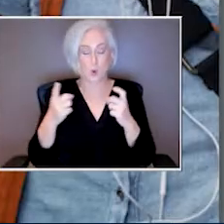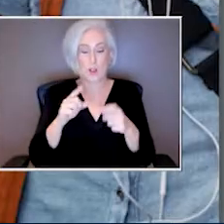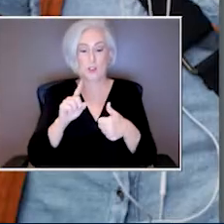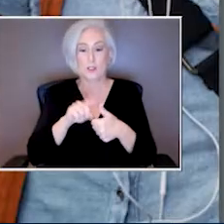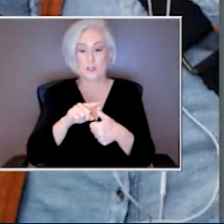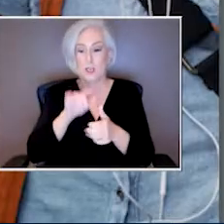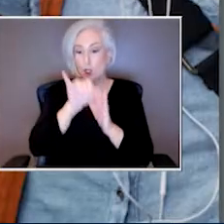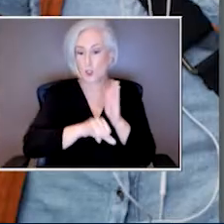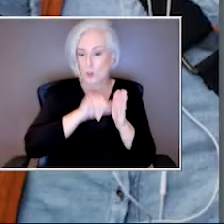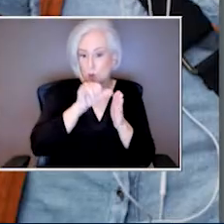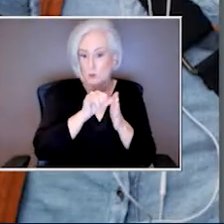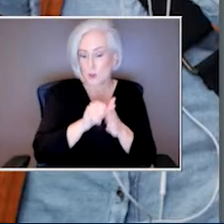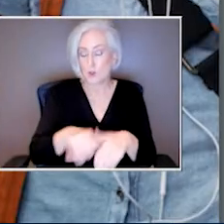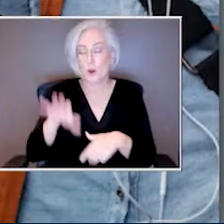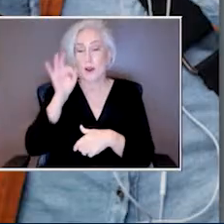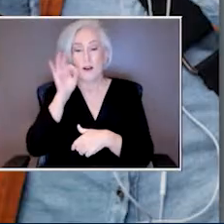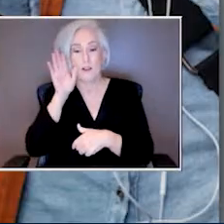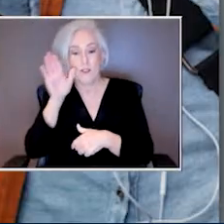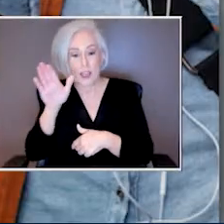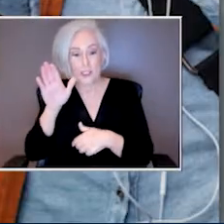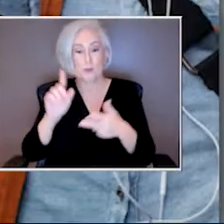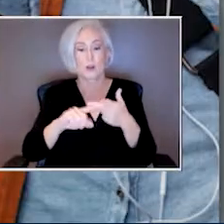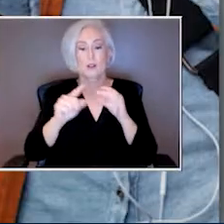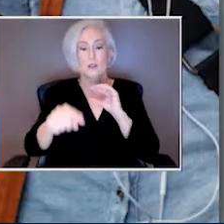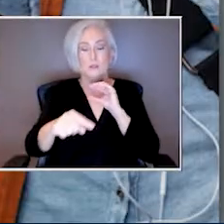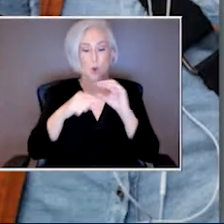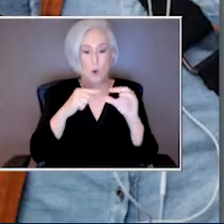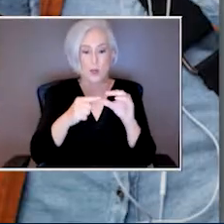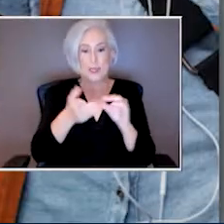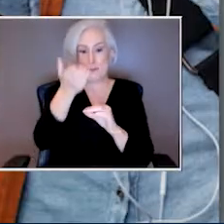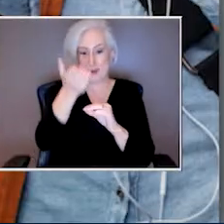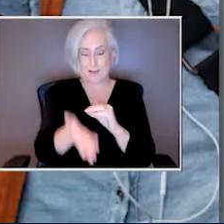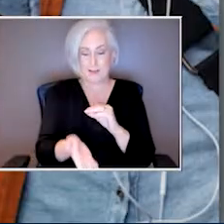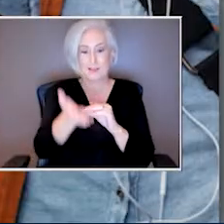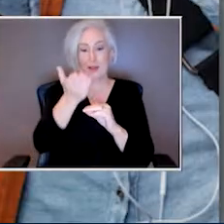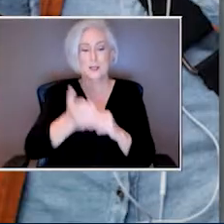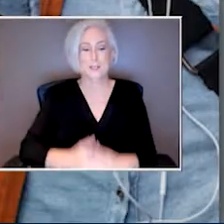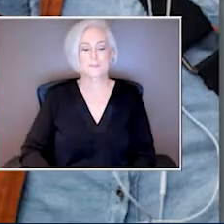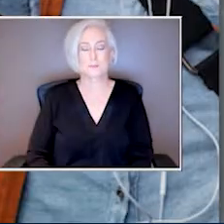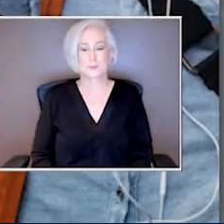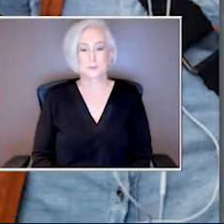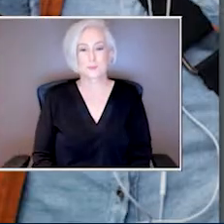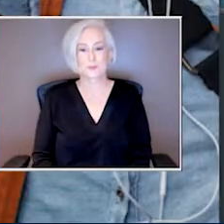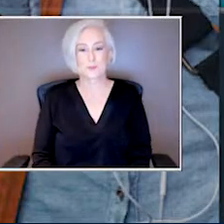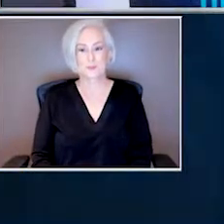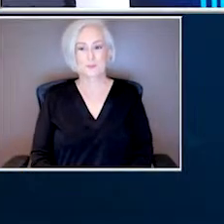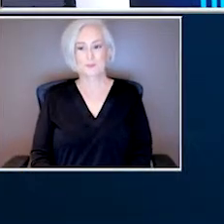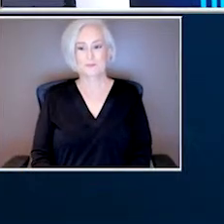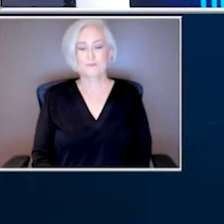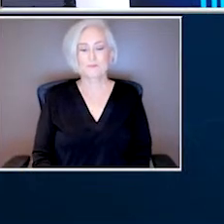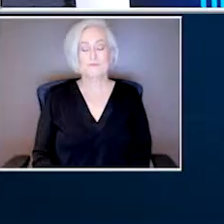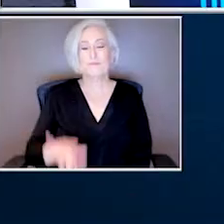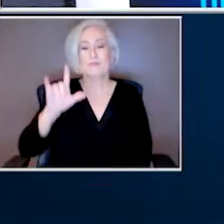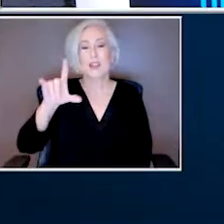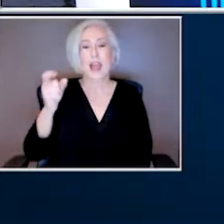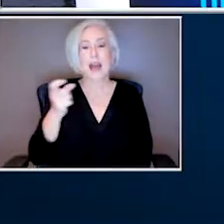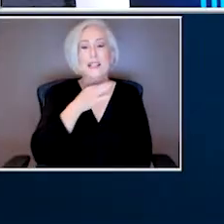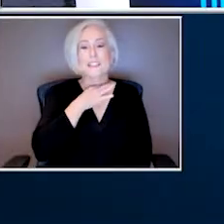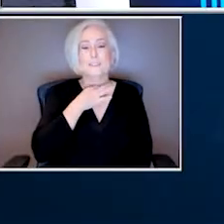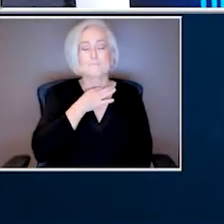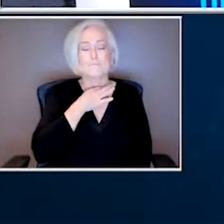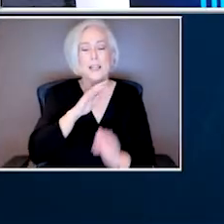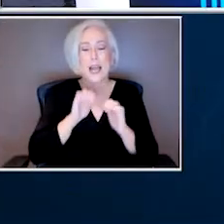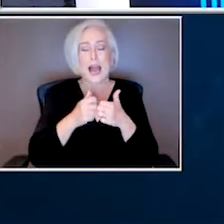Facebook. You can also email the Medical News Network, and that information is on your screen. Now, Alex, I wanted to ask you, how did you handle